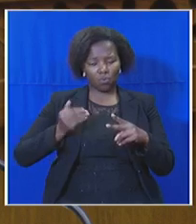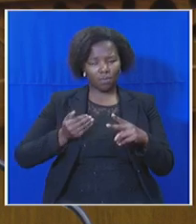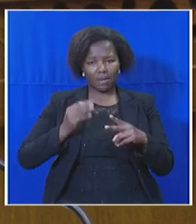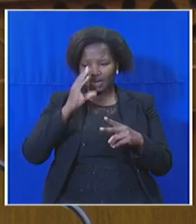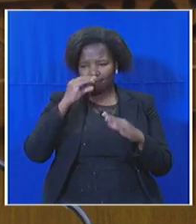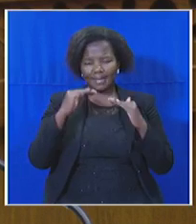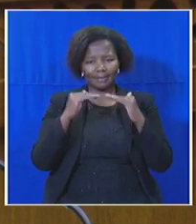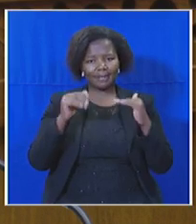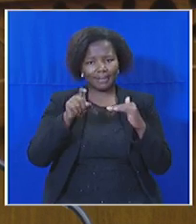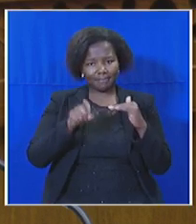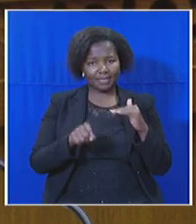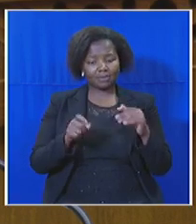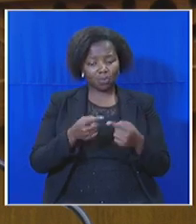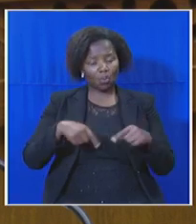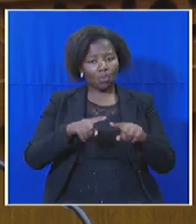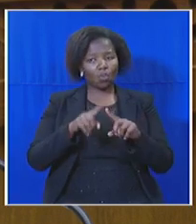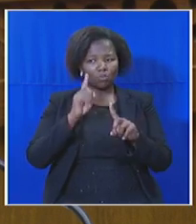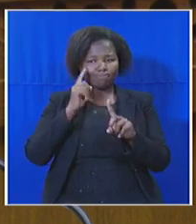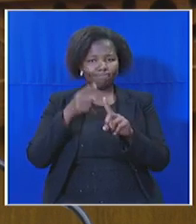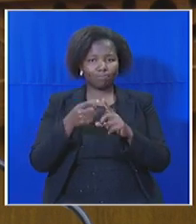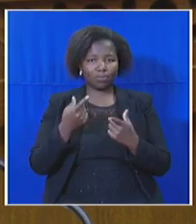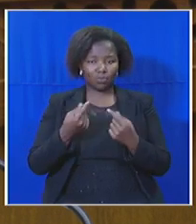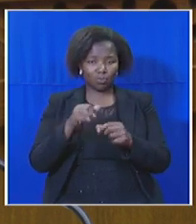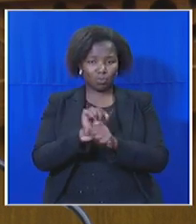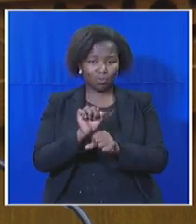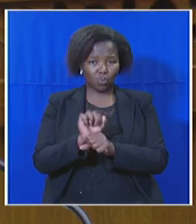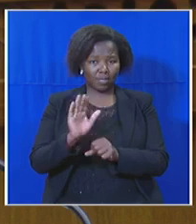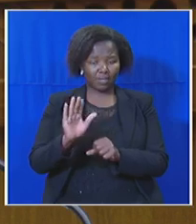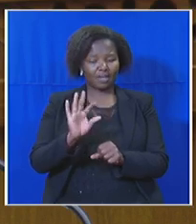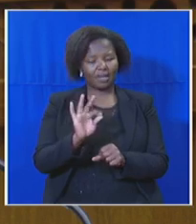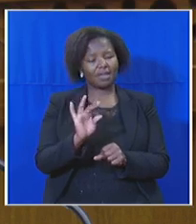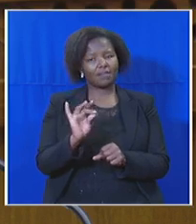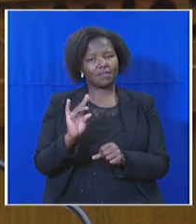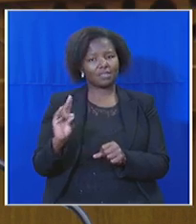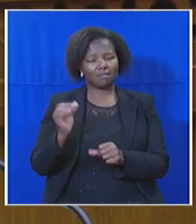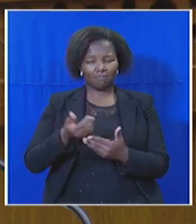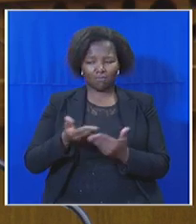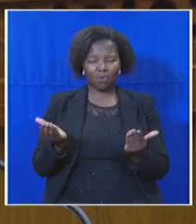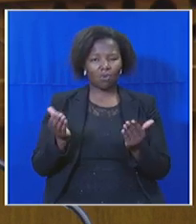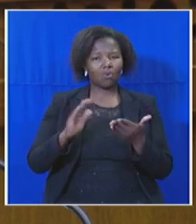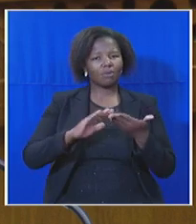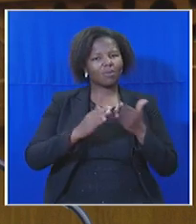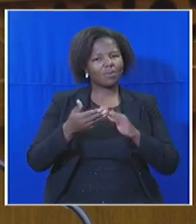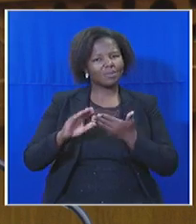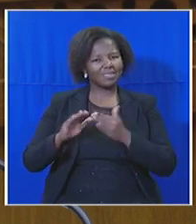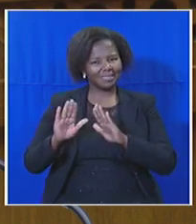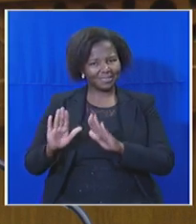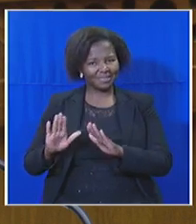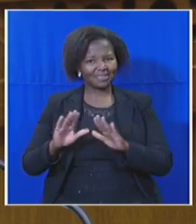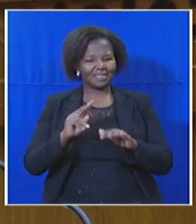aim that must inform the detailed work performed daily by all sectors of our society for the